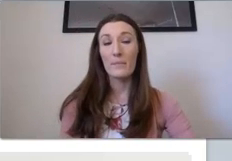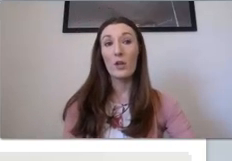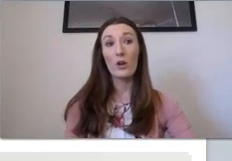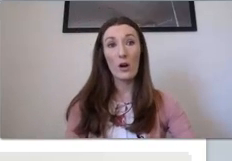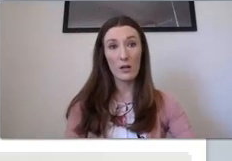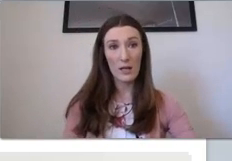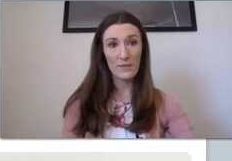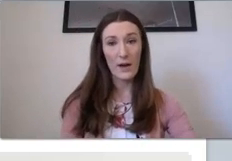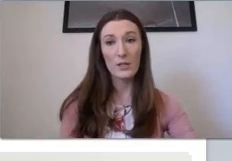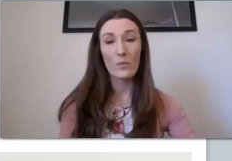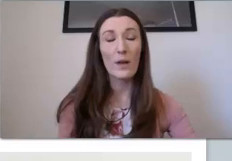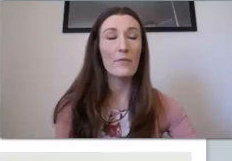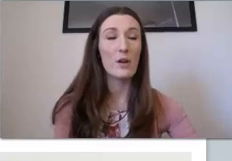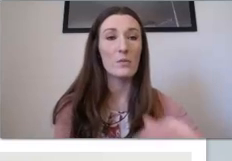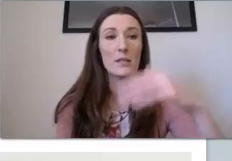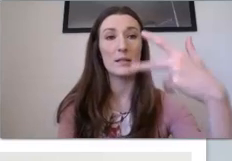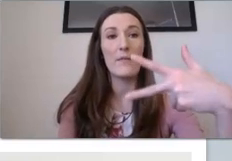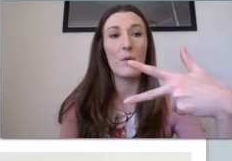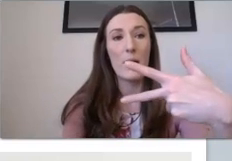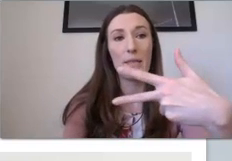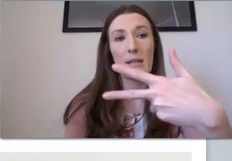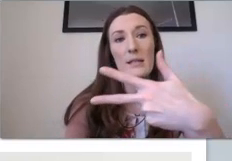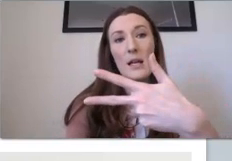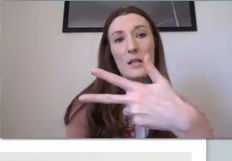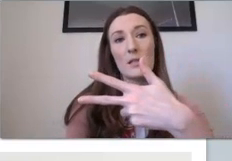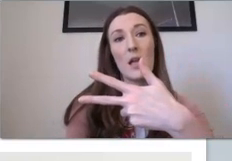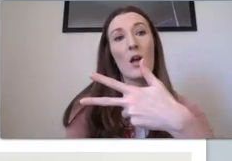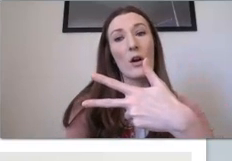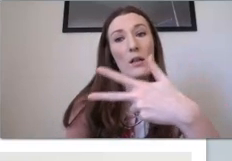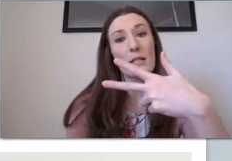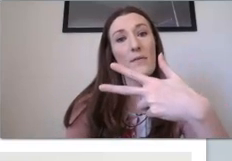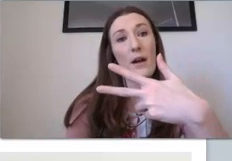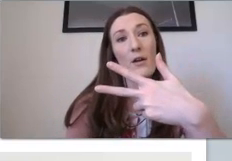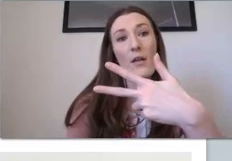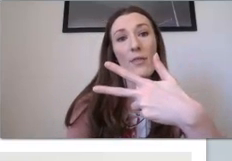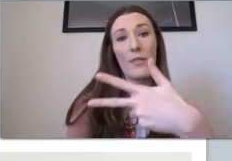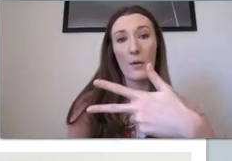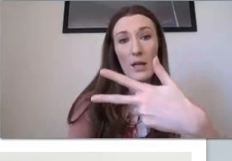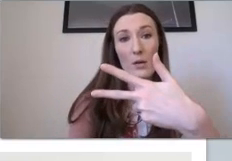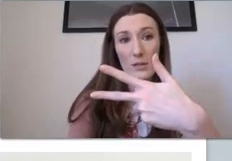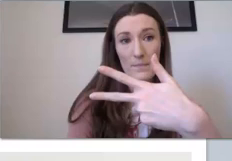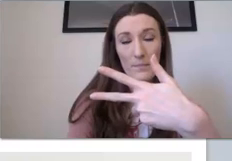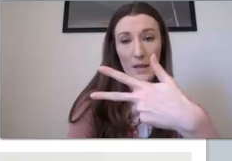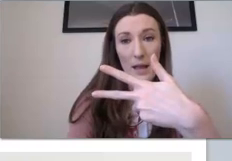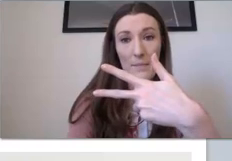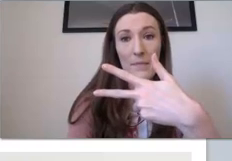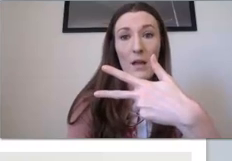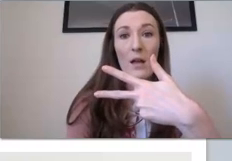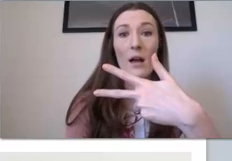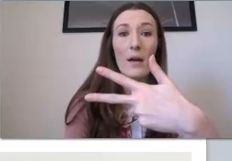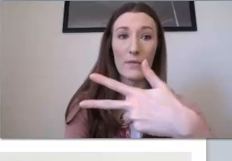okay, your car classifiers. We have known since level 1 that this is the car classifier that we use.